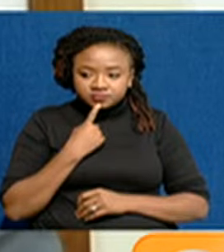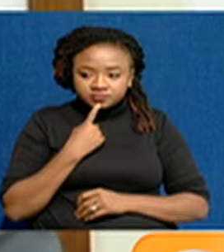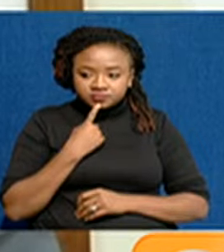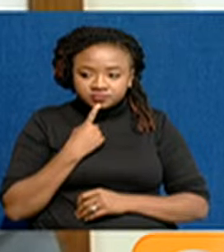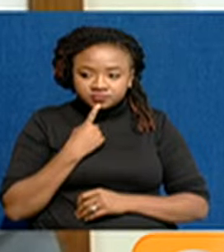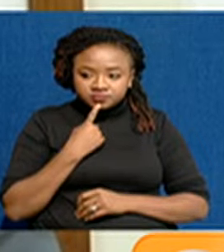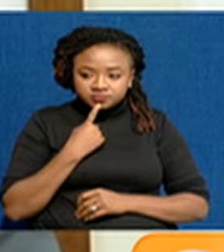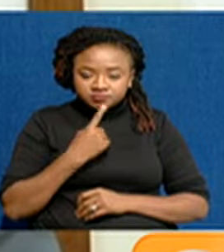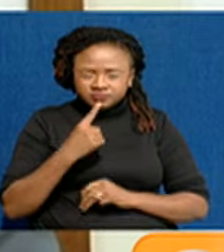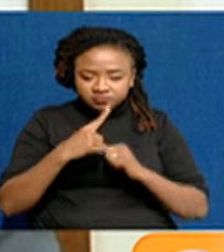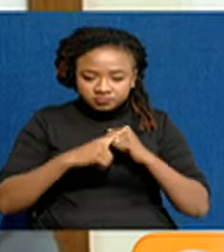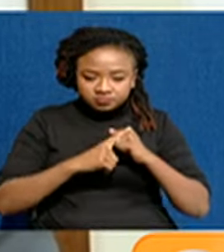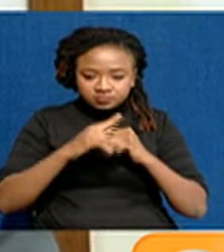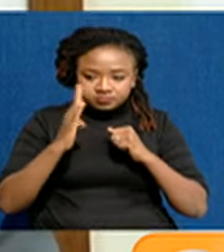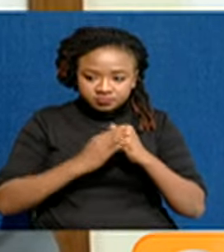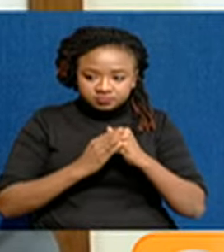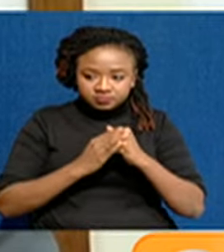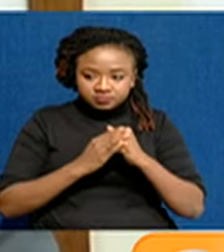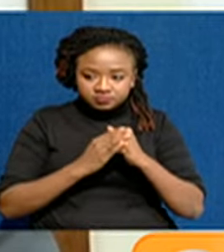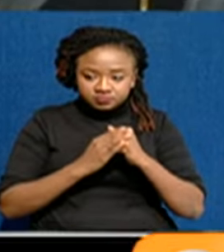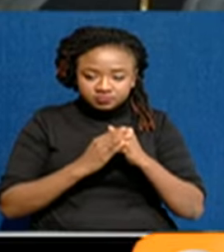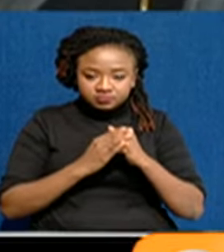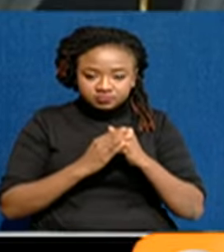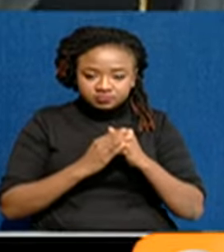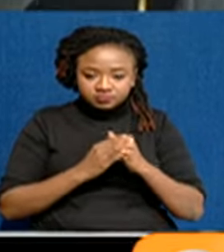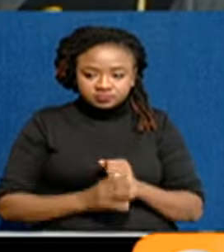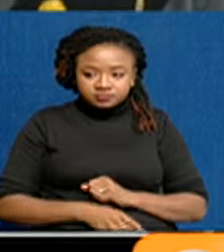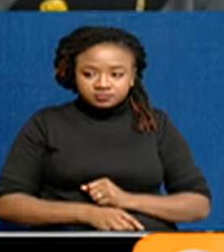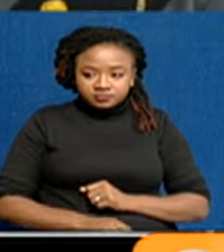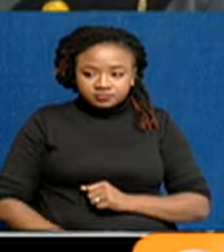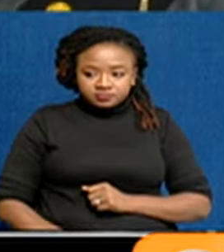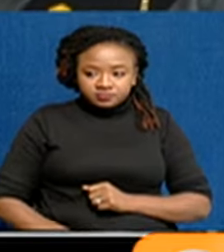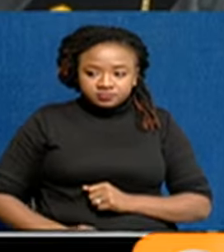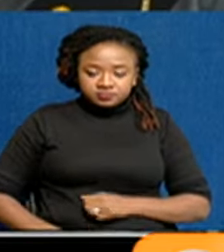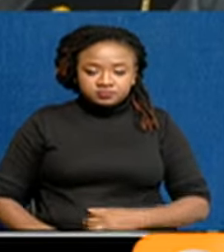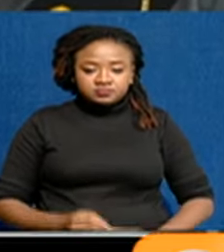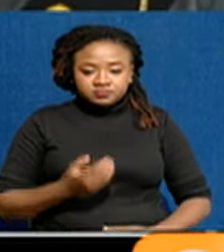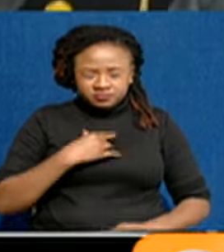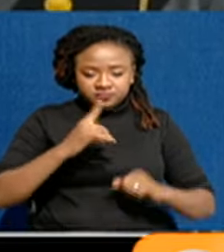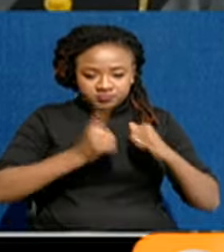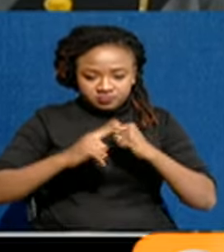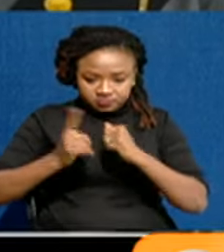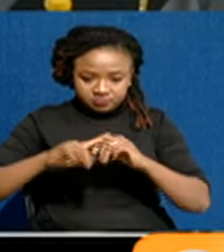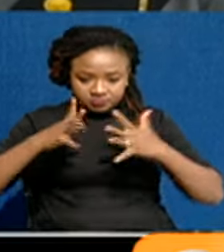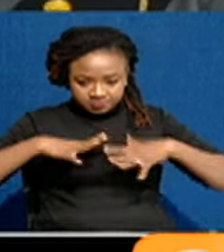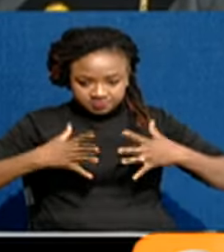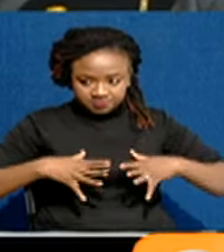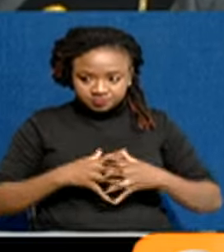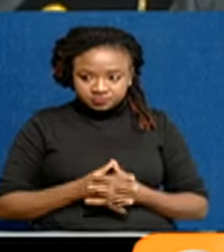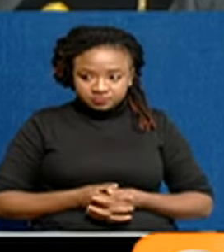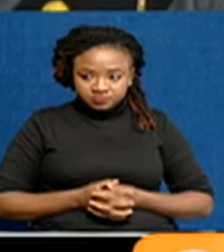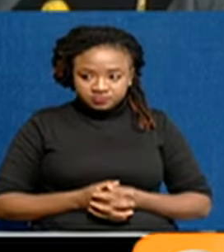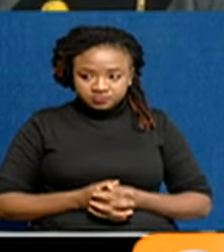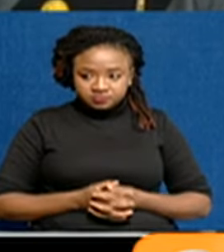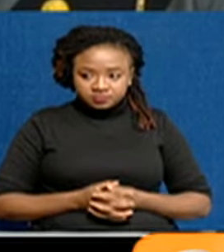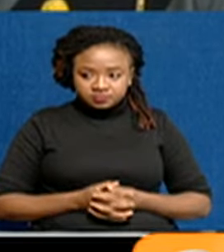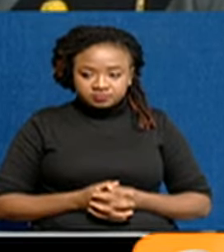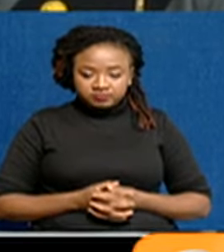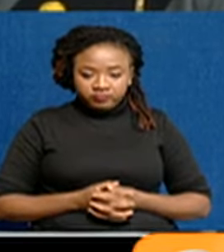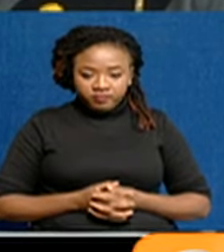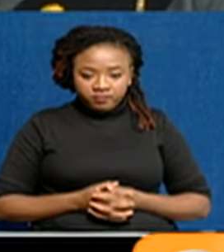169. Please, let us note there. 169. There are 66 individuals, 169, who okay. have now